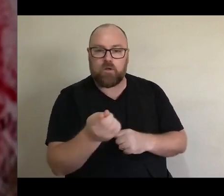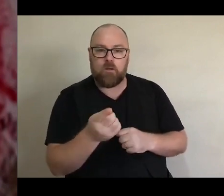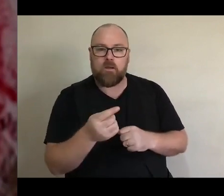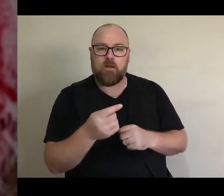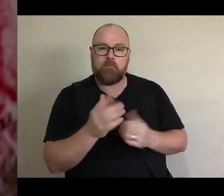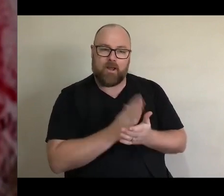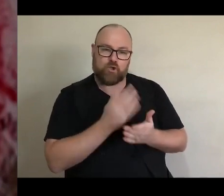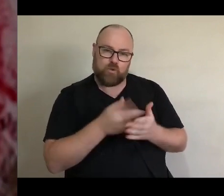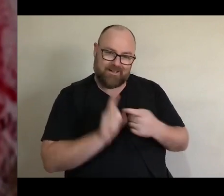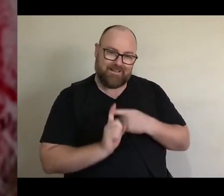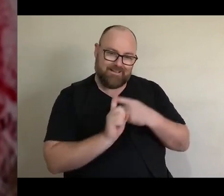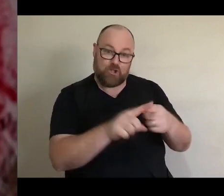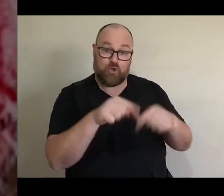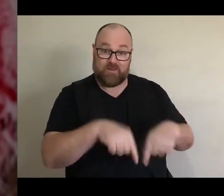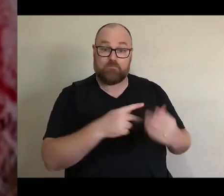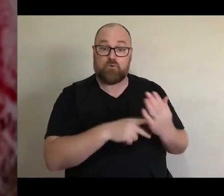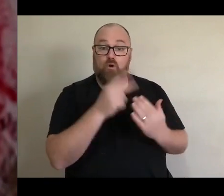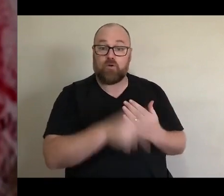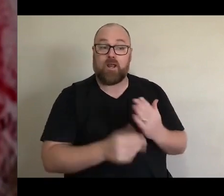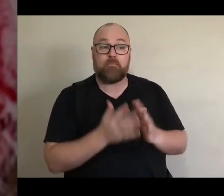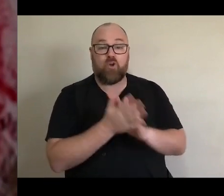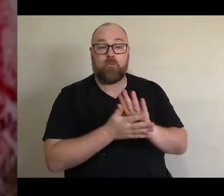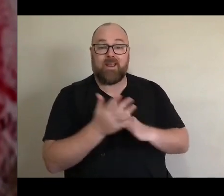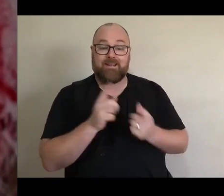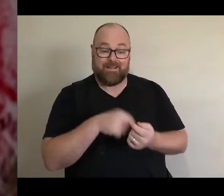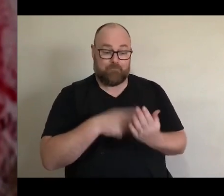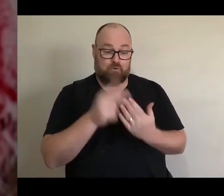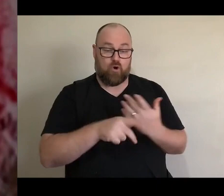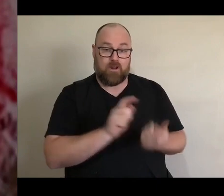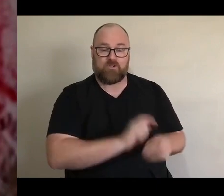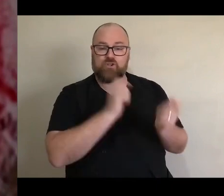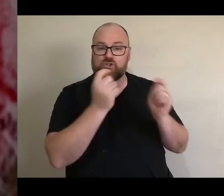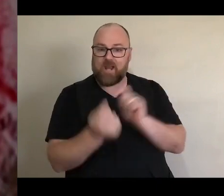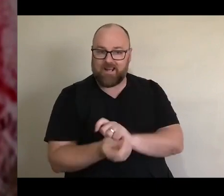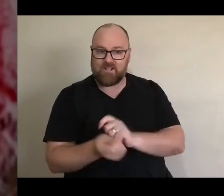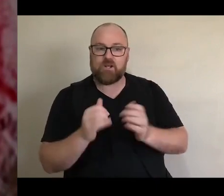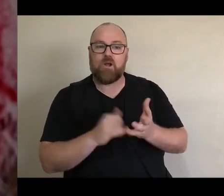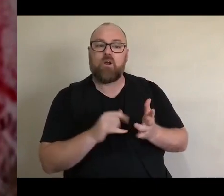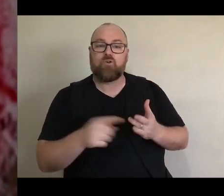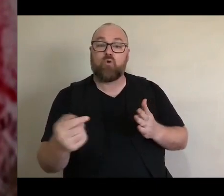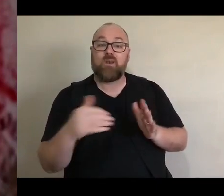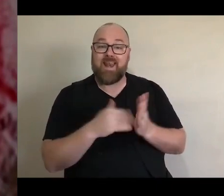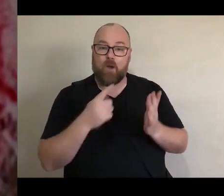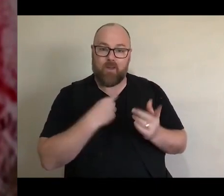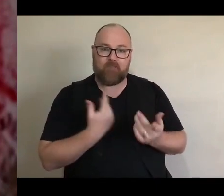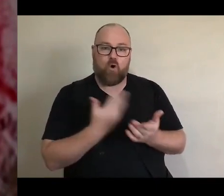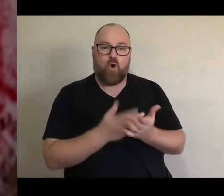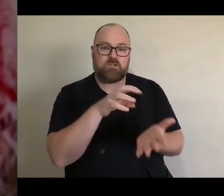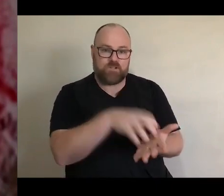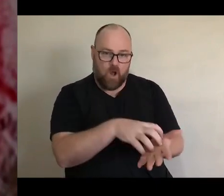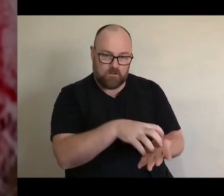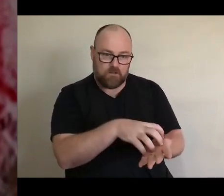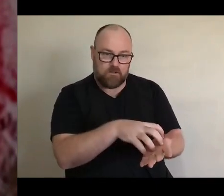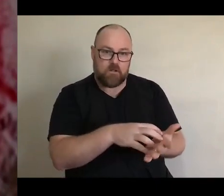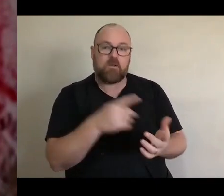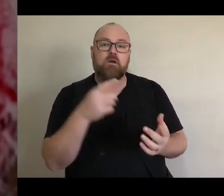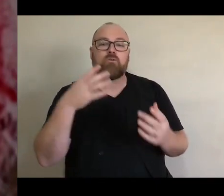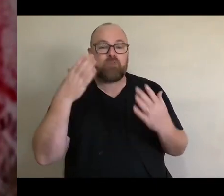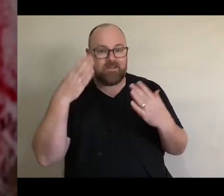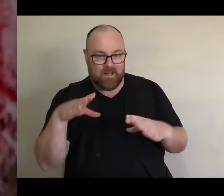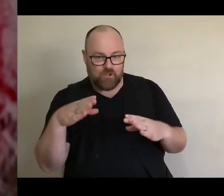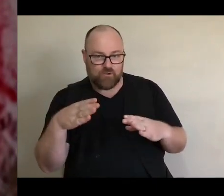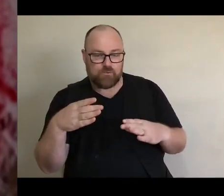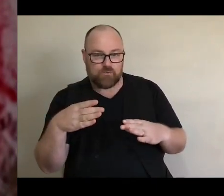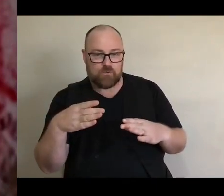seen an evolution of the program in which the program now has a on-site component, residential 1, and a